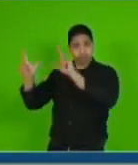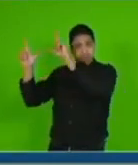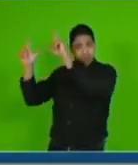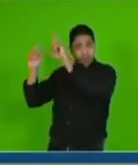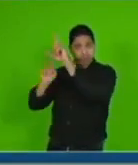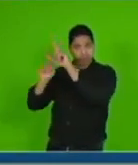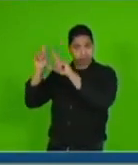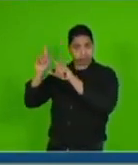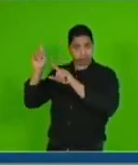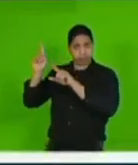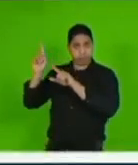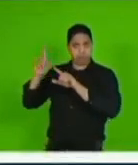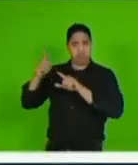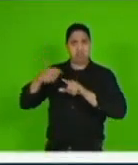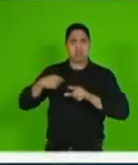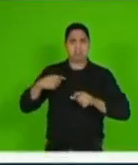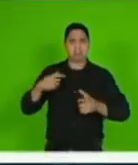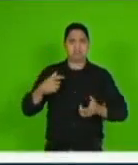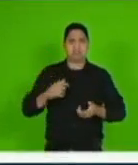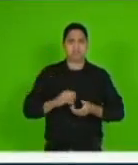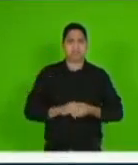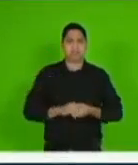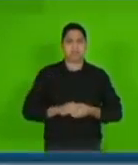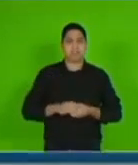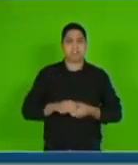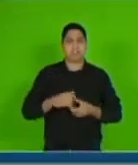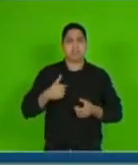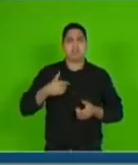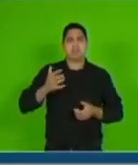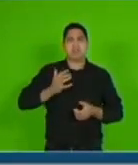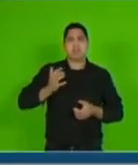connection for these two texts.